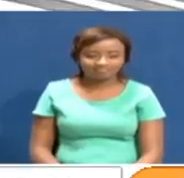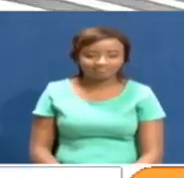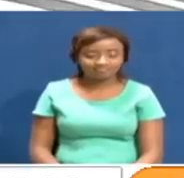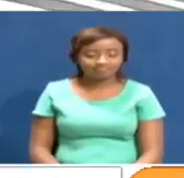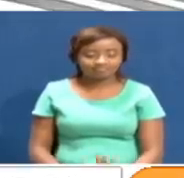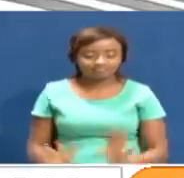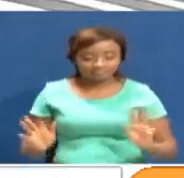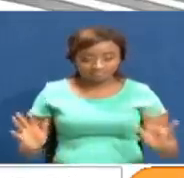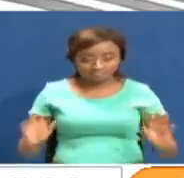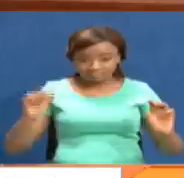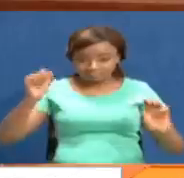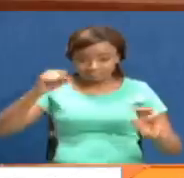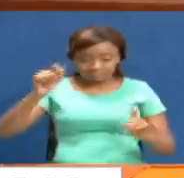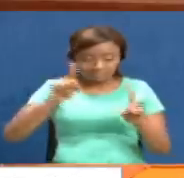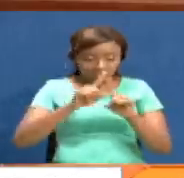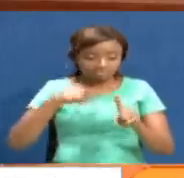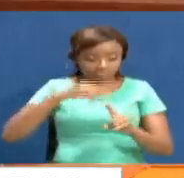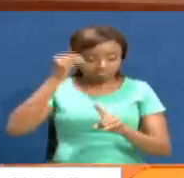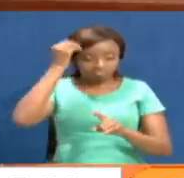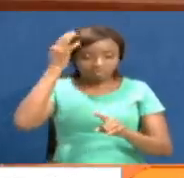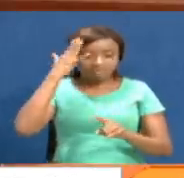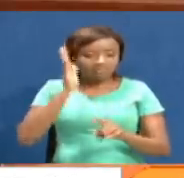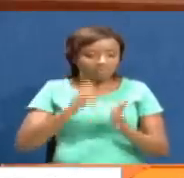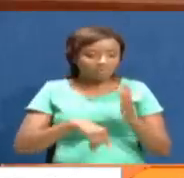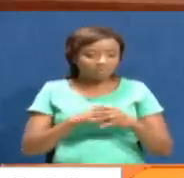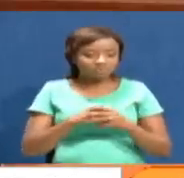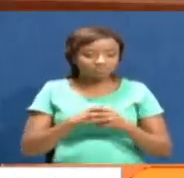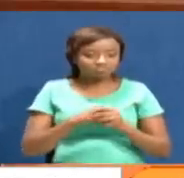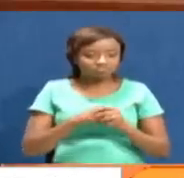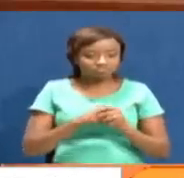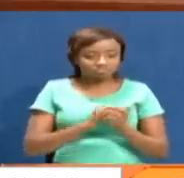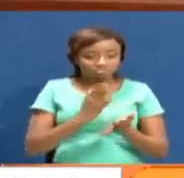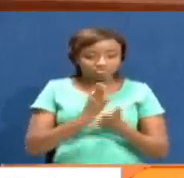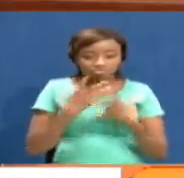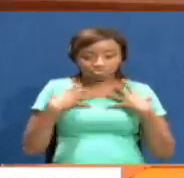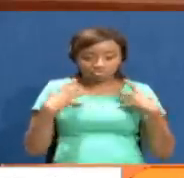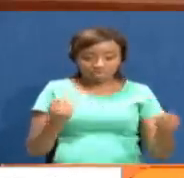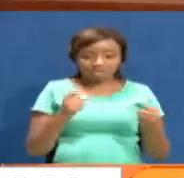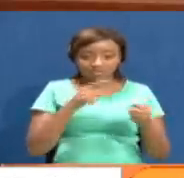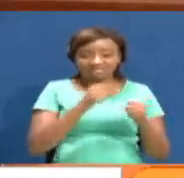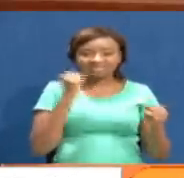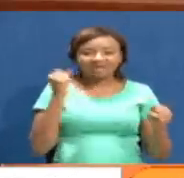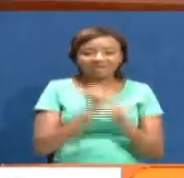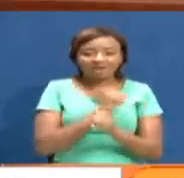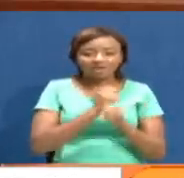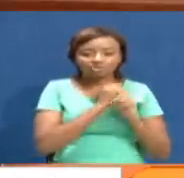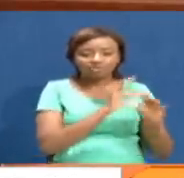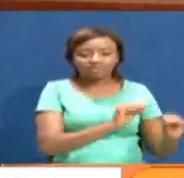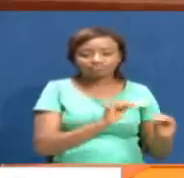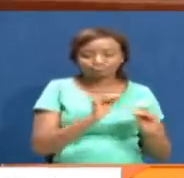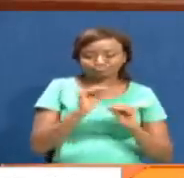Yes, we remember that... although health is a transferred function,